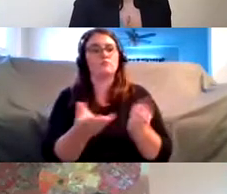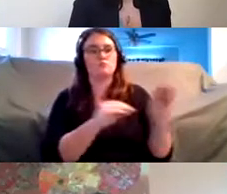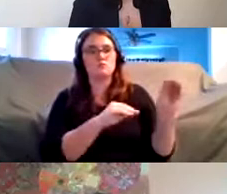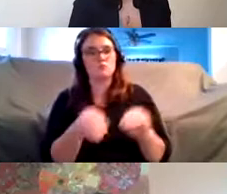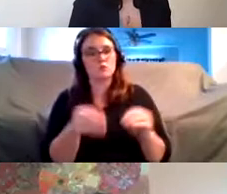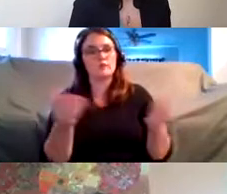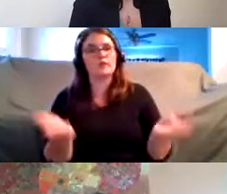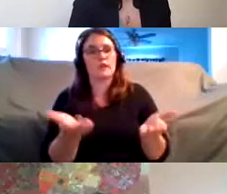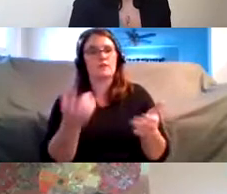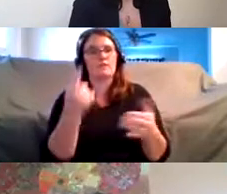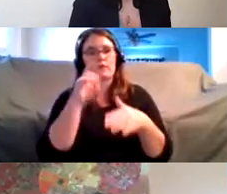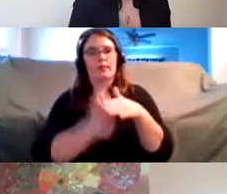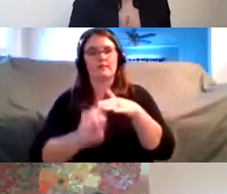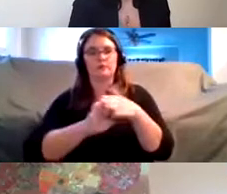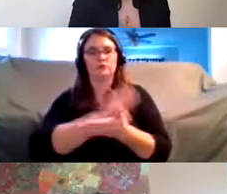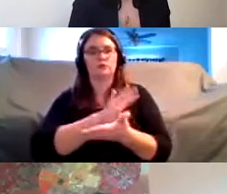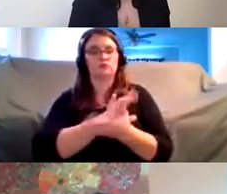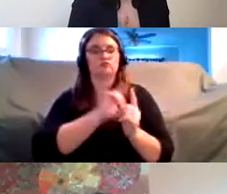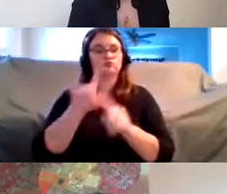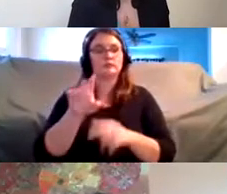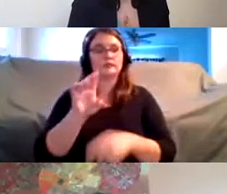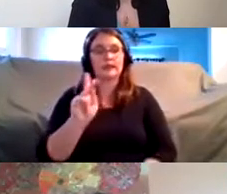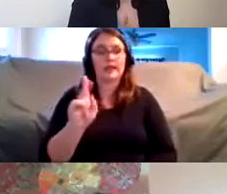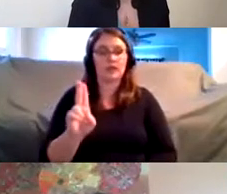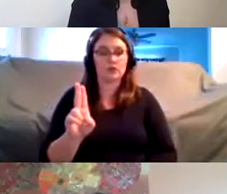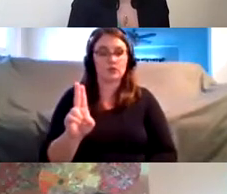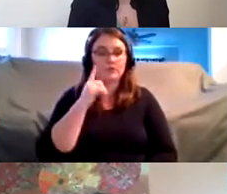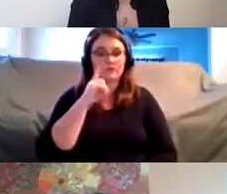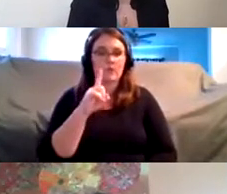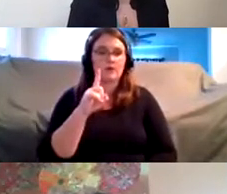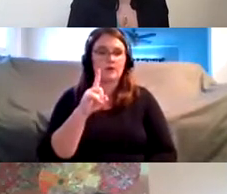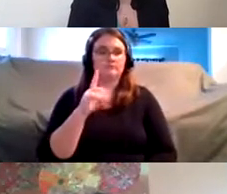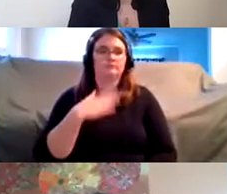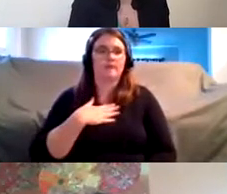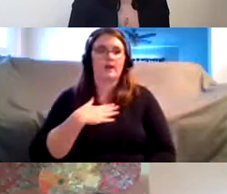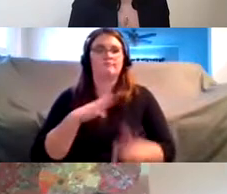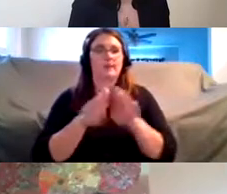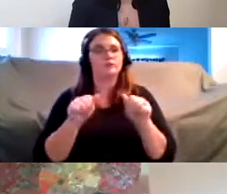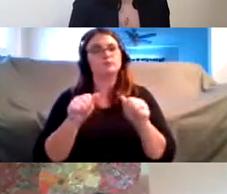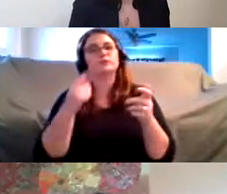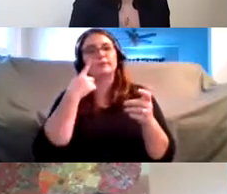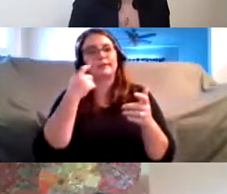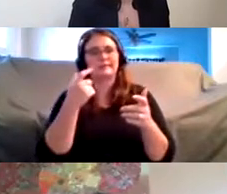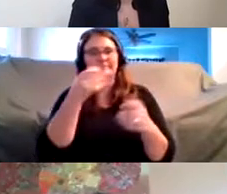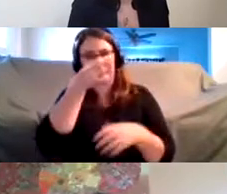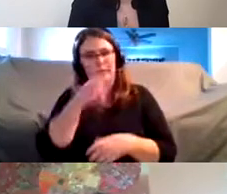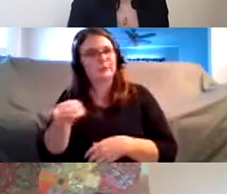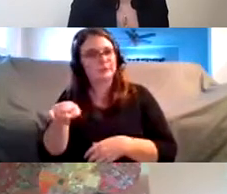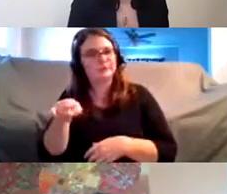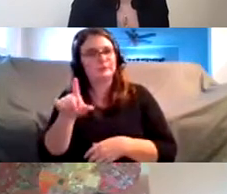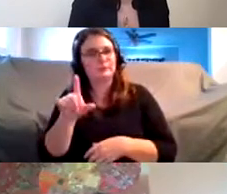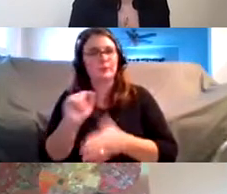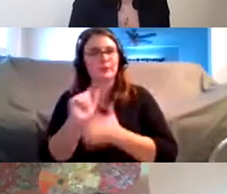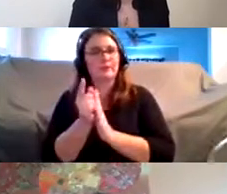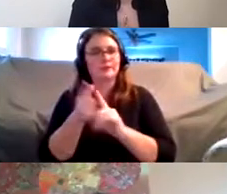KU for undergrad because it was the university that was 20 minutes away from my house. So it wasn't necessarily a big college search